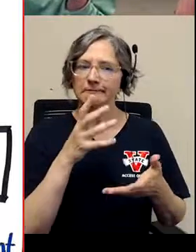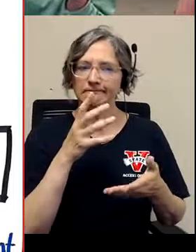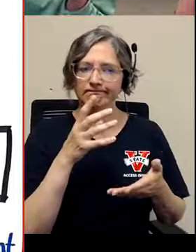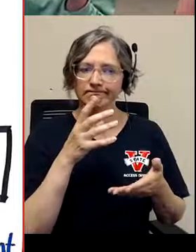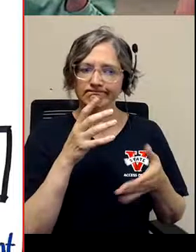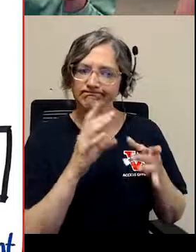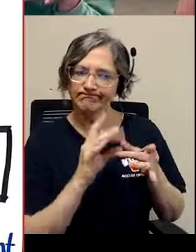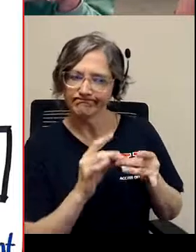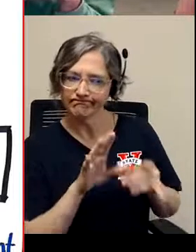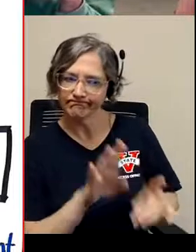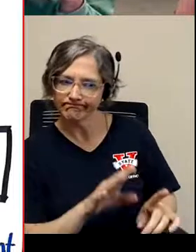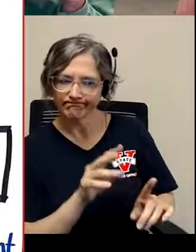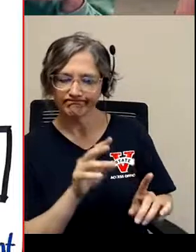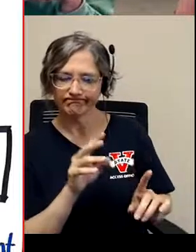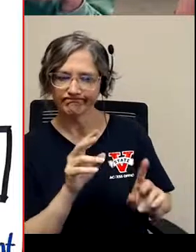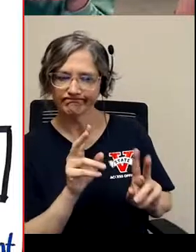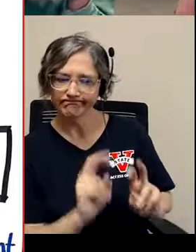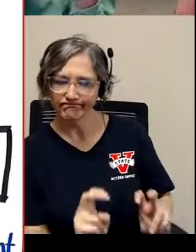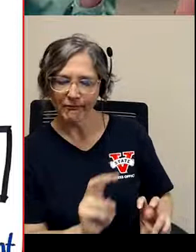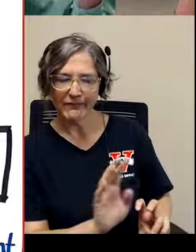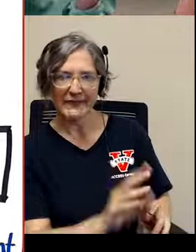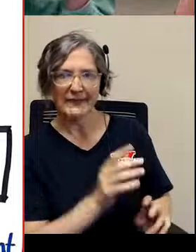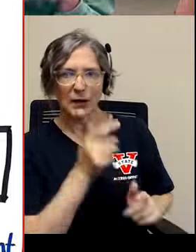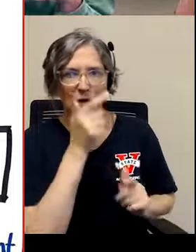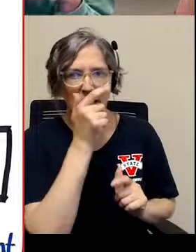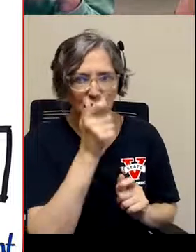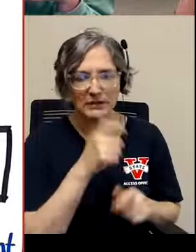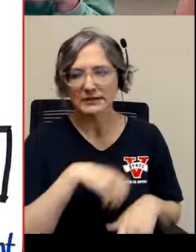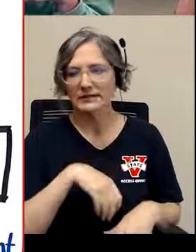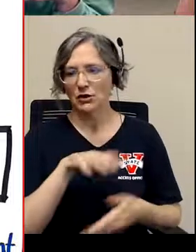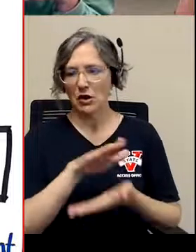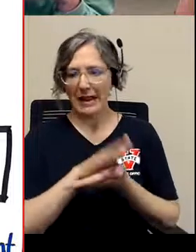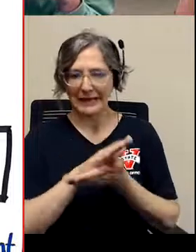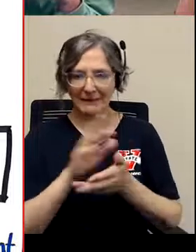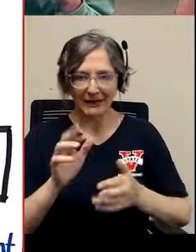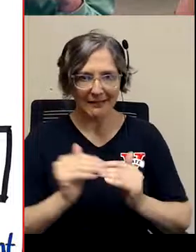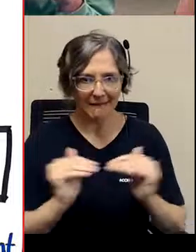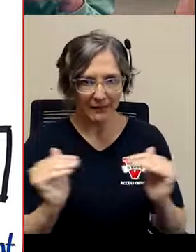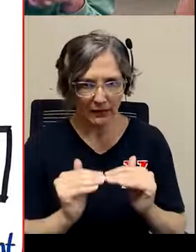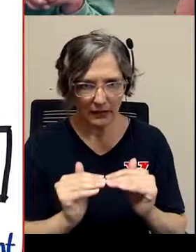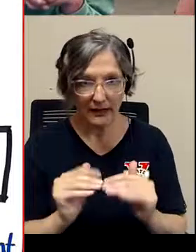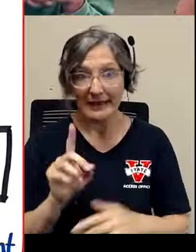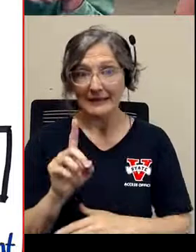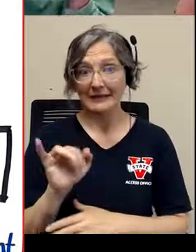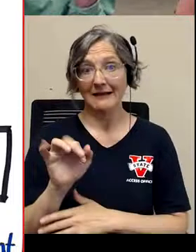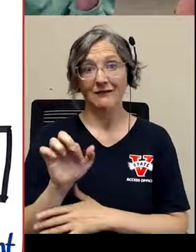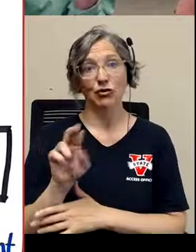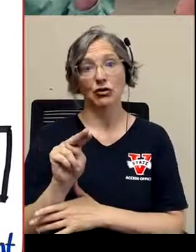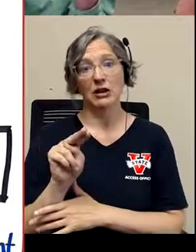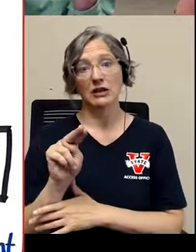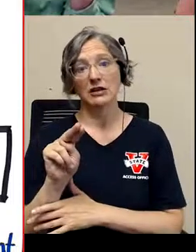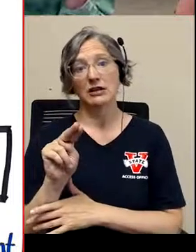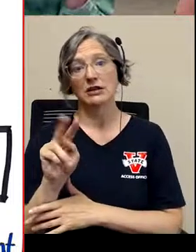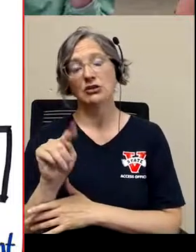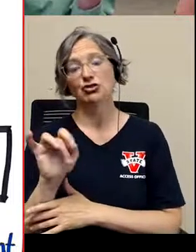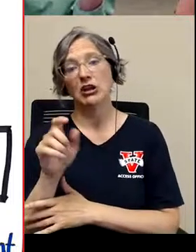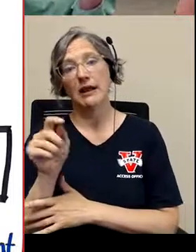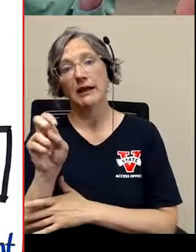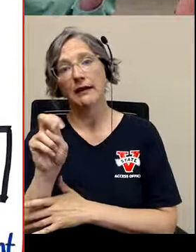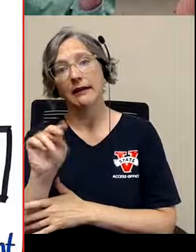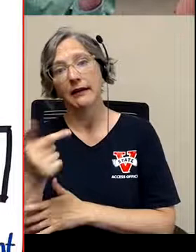academic readiness, but also what Dr. Payne talked about, differentiating instruction based on their comfort zone